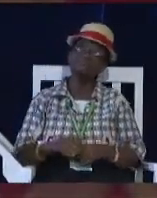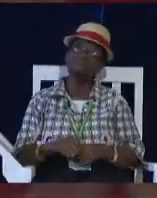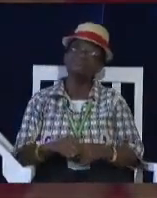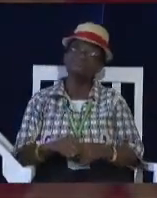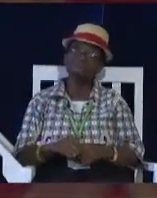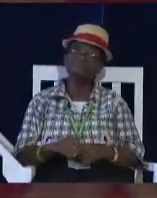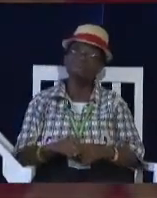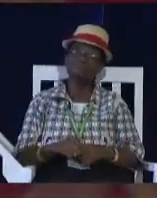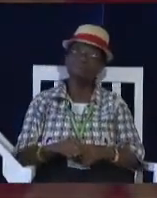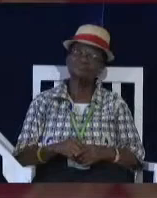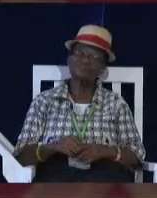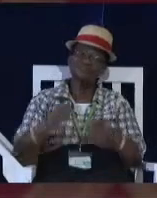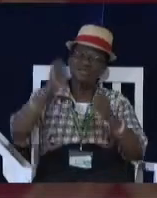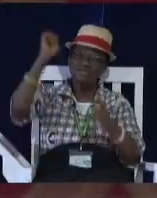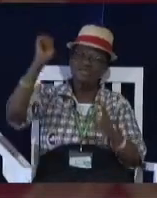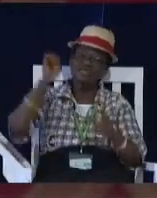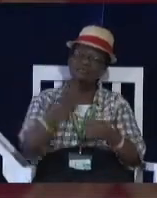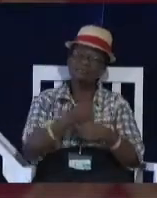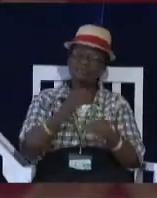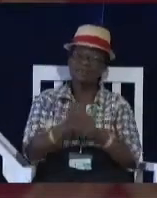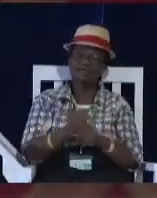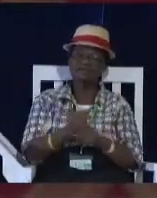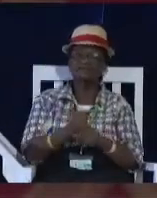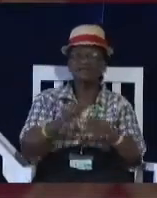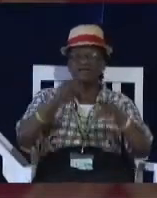he made provision for that too.